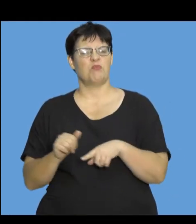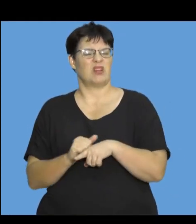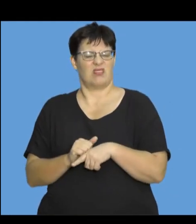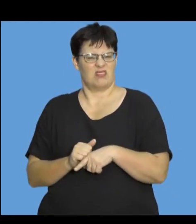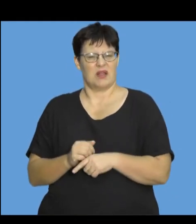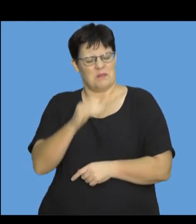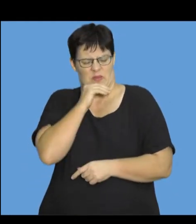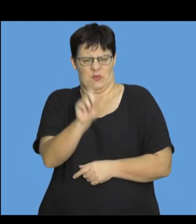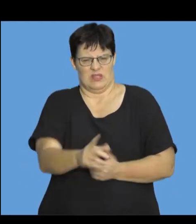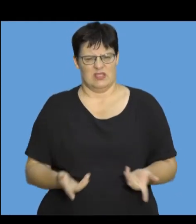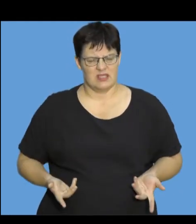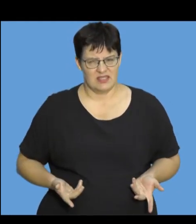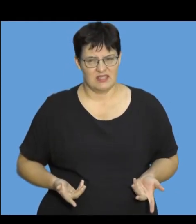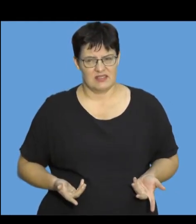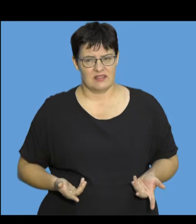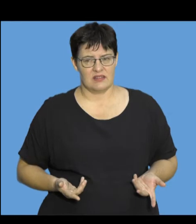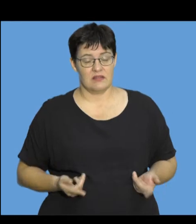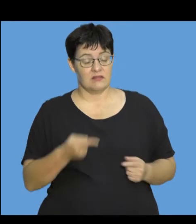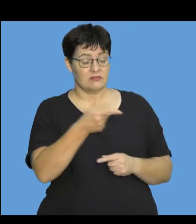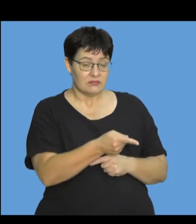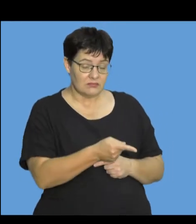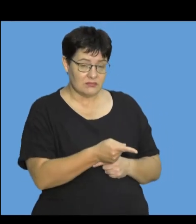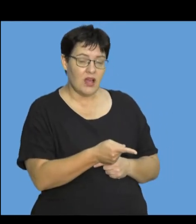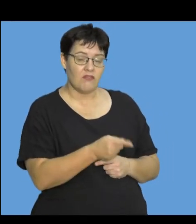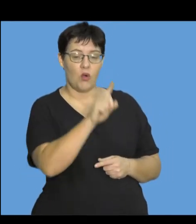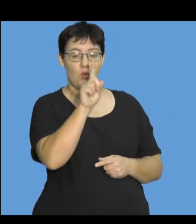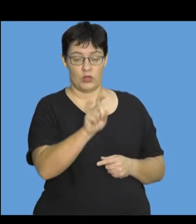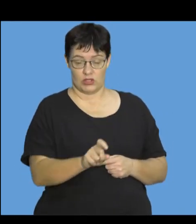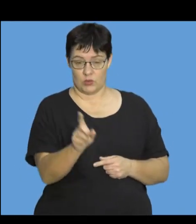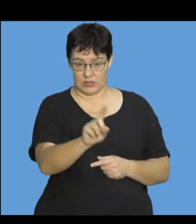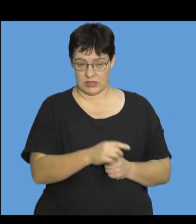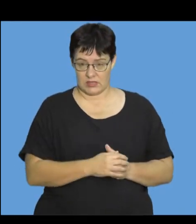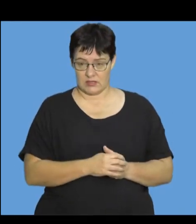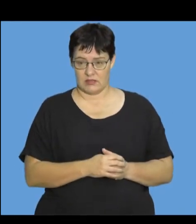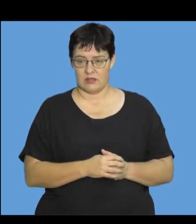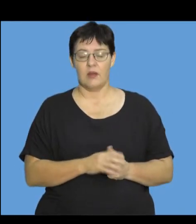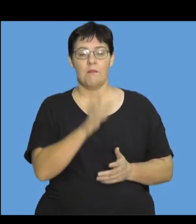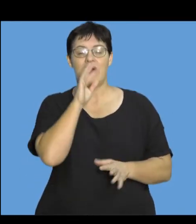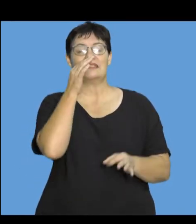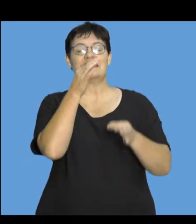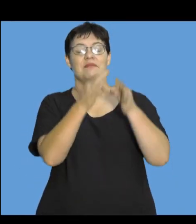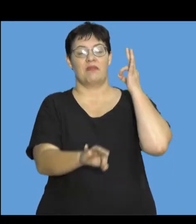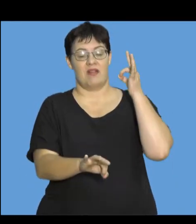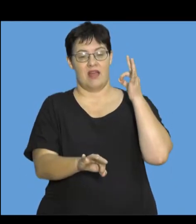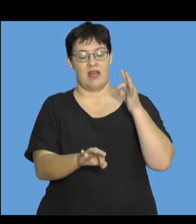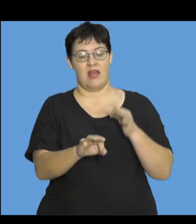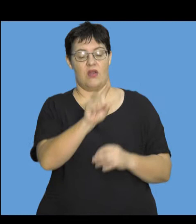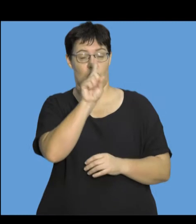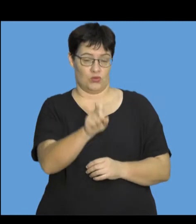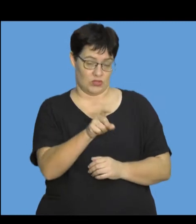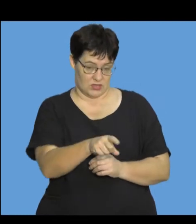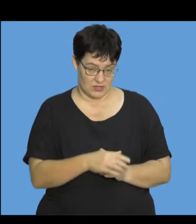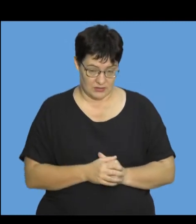what exactly does this mean? The statement you're going to get for such questions will be simplify the following